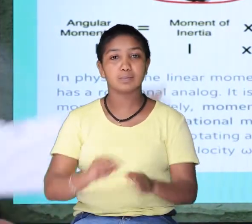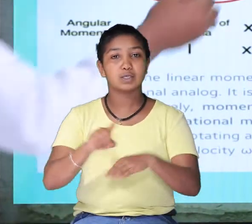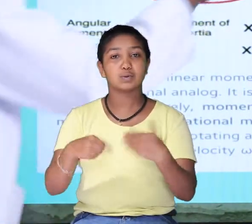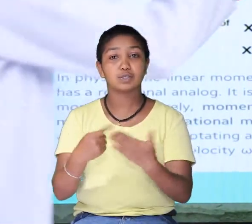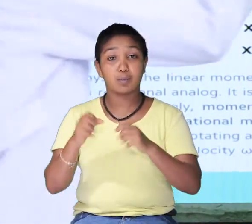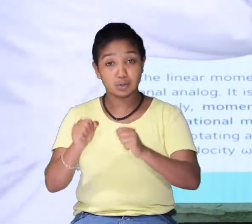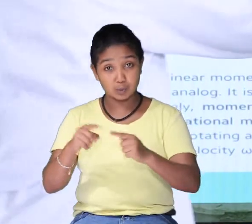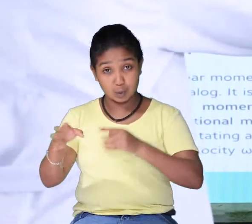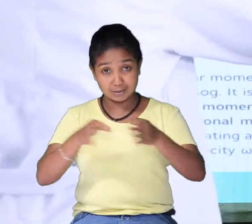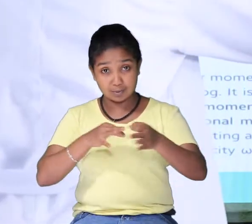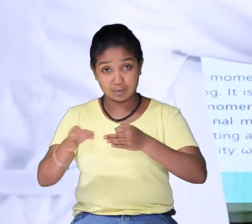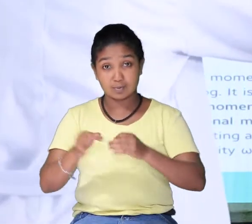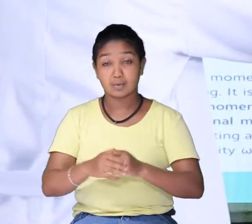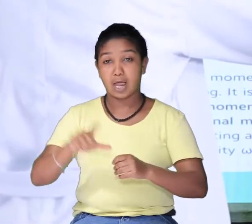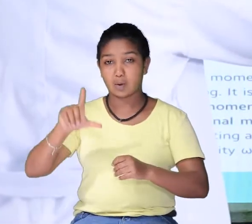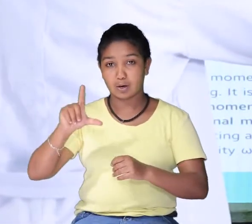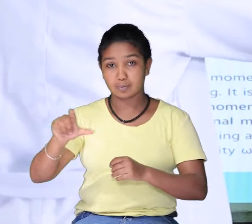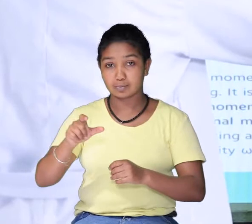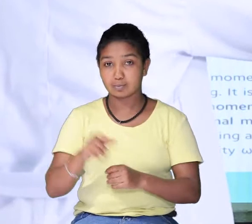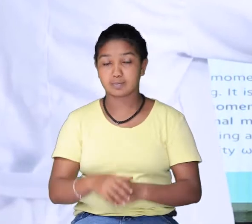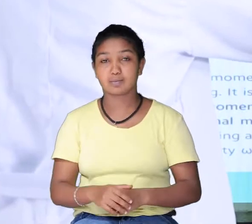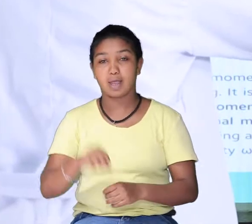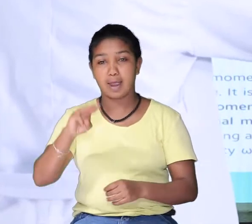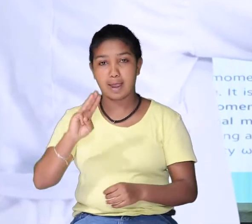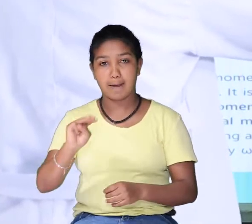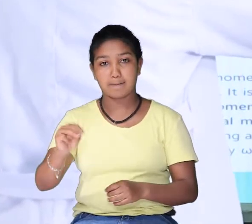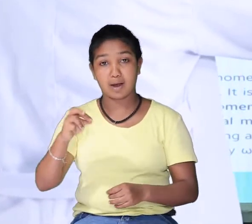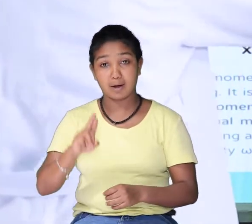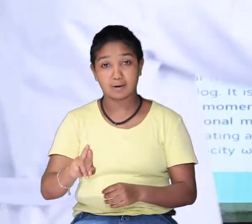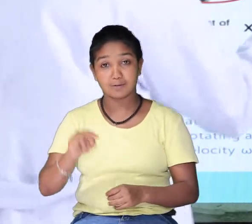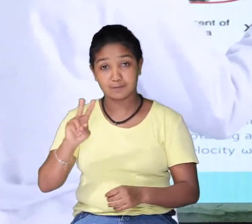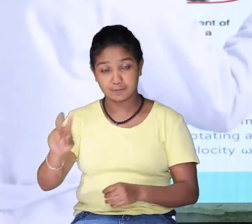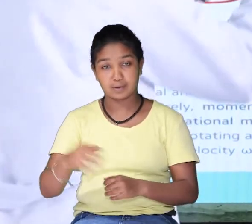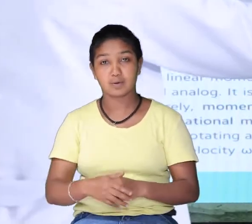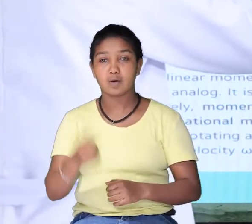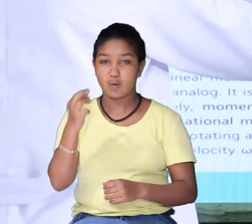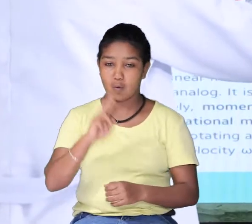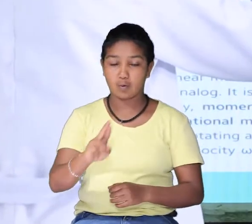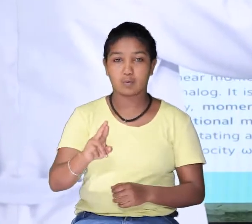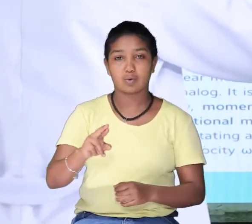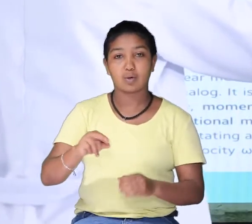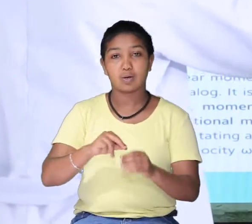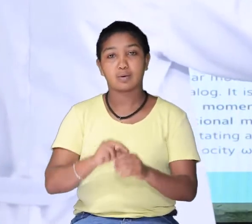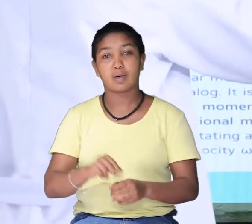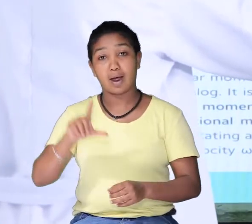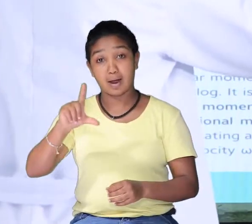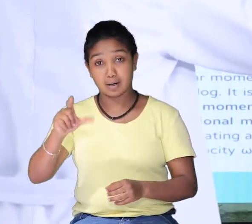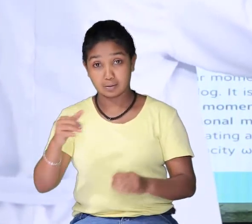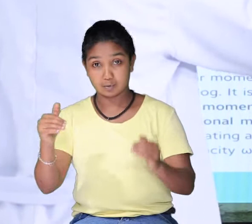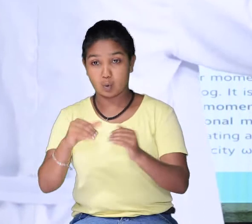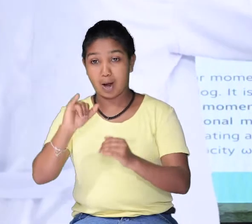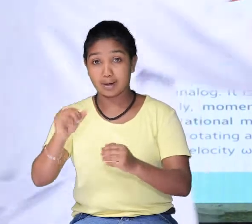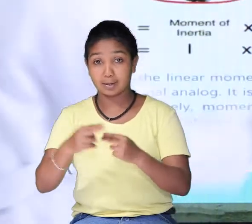So it's possible to express angular momentum as mrv or angular momentum as